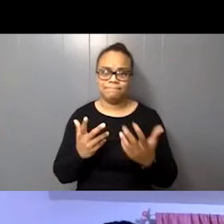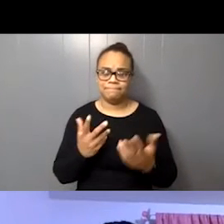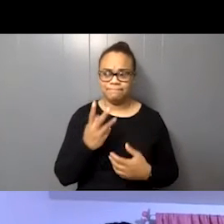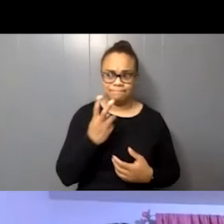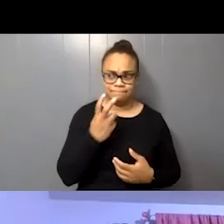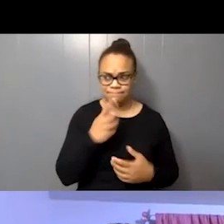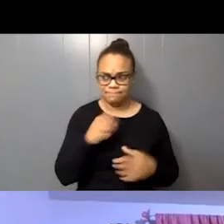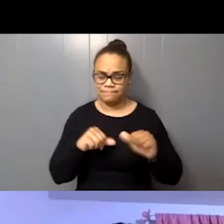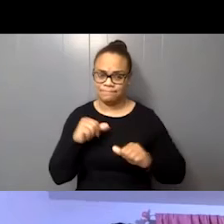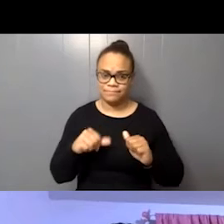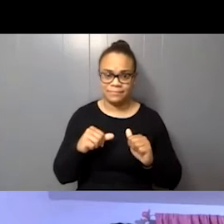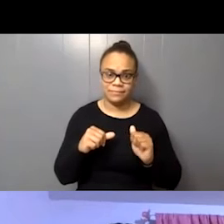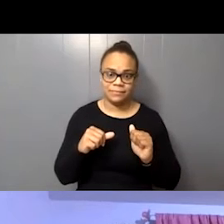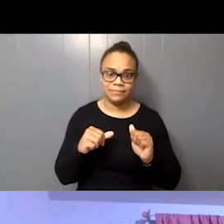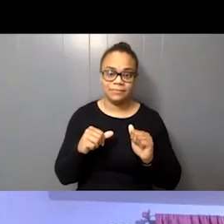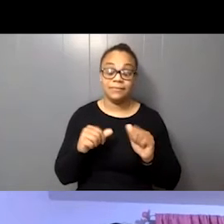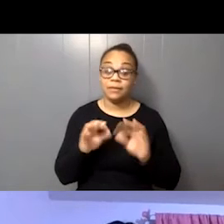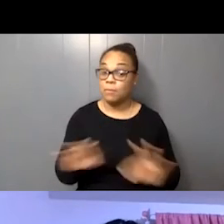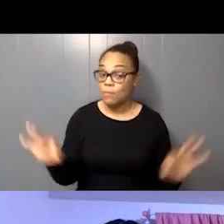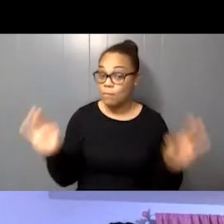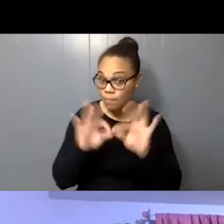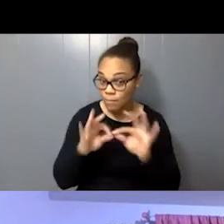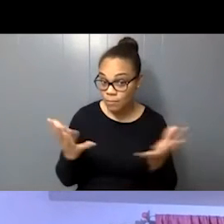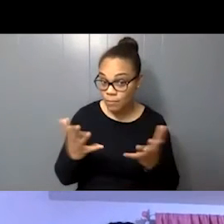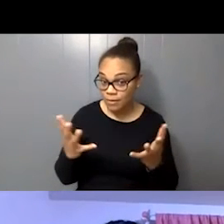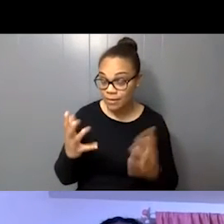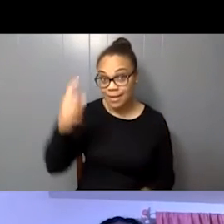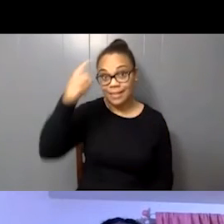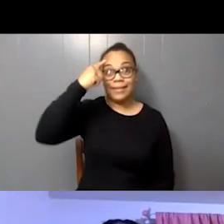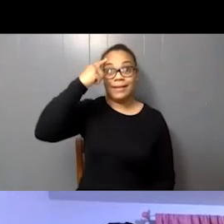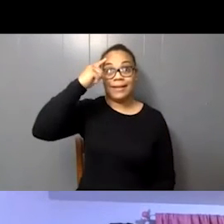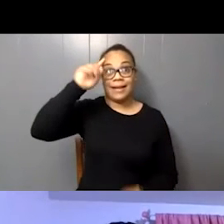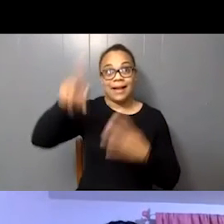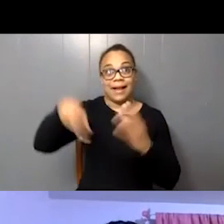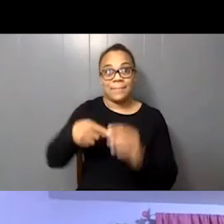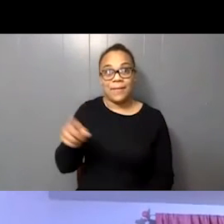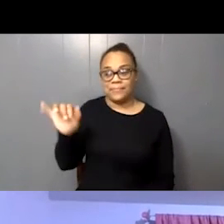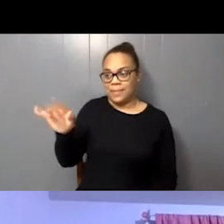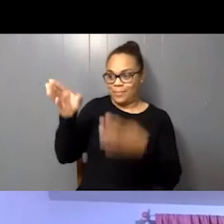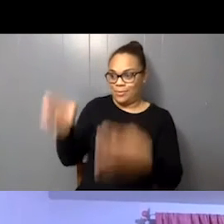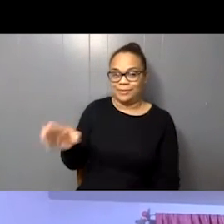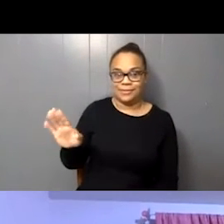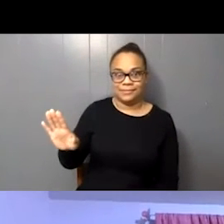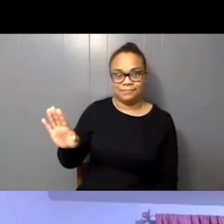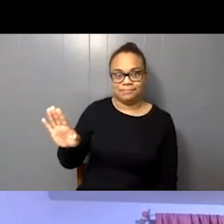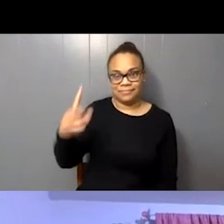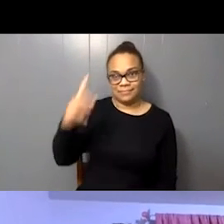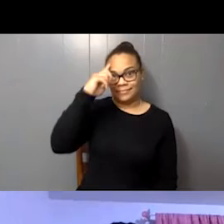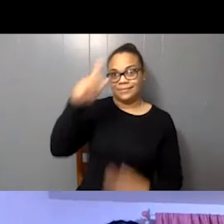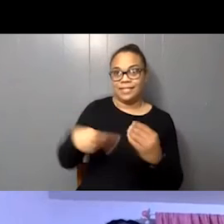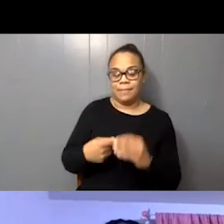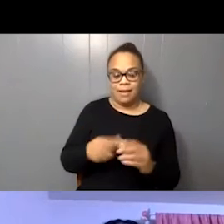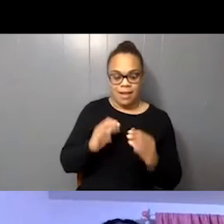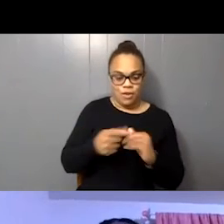make sure that you think about them and your love for them. You never want to make them seem like they're